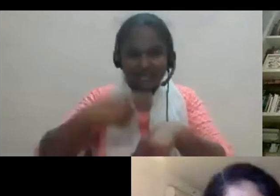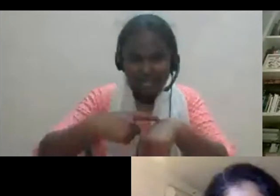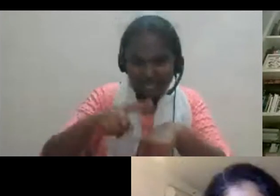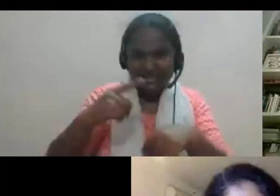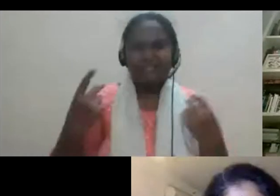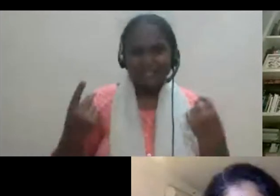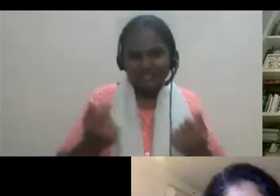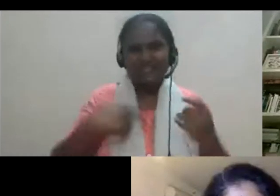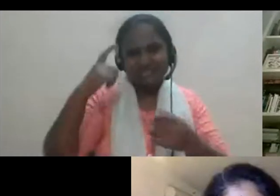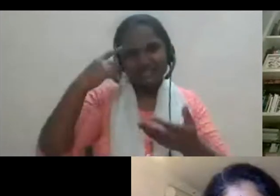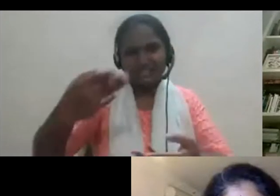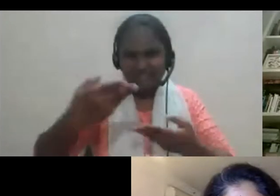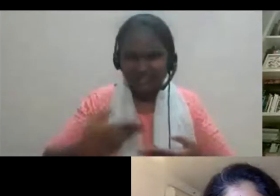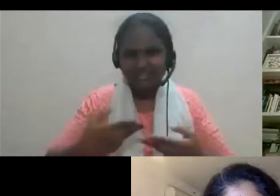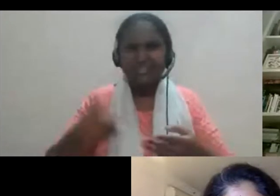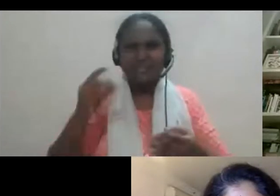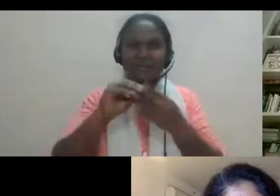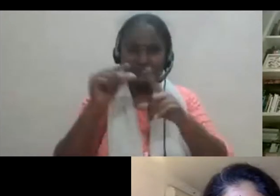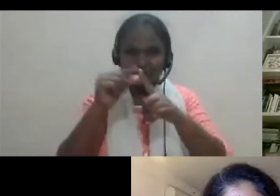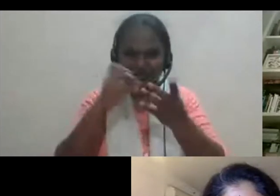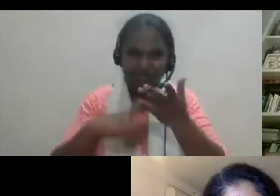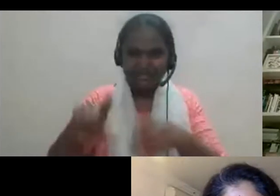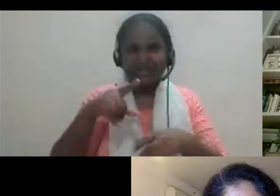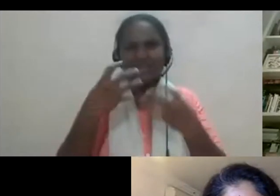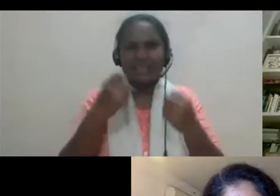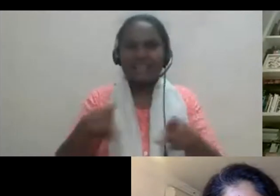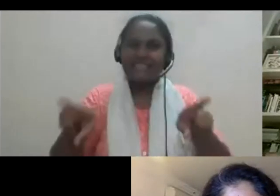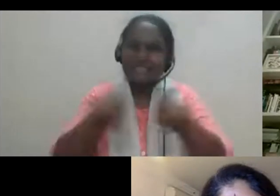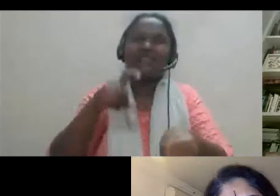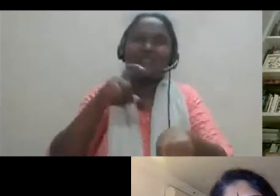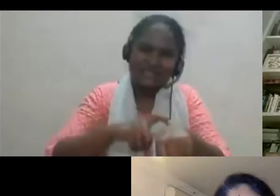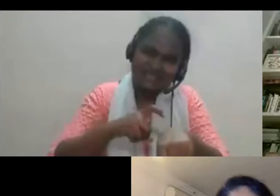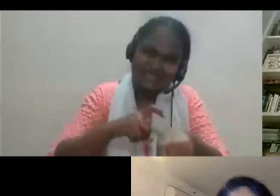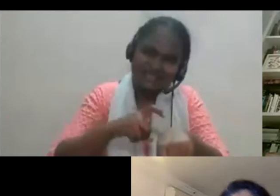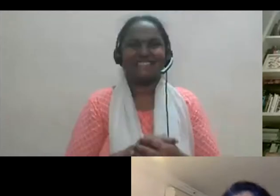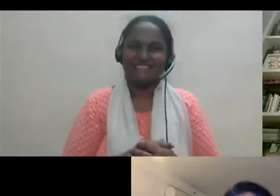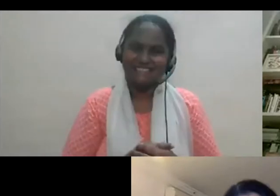to invite you to and pose to you probably your same questions.